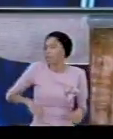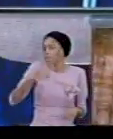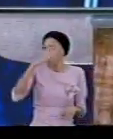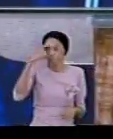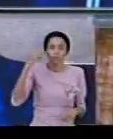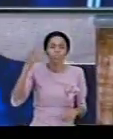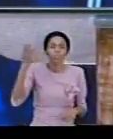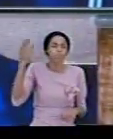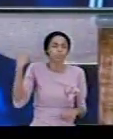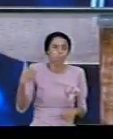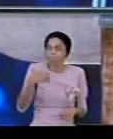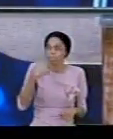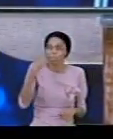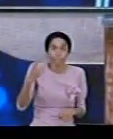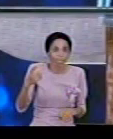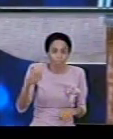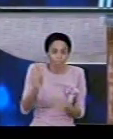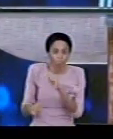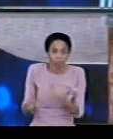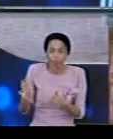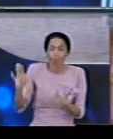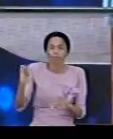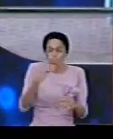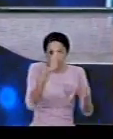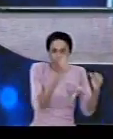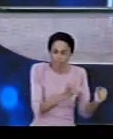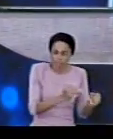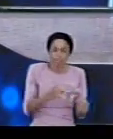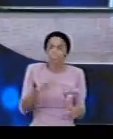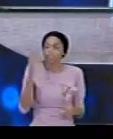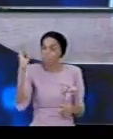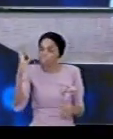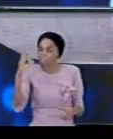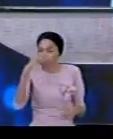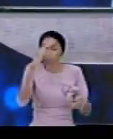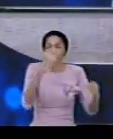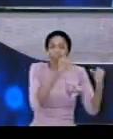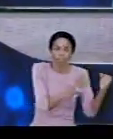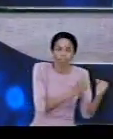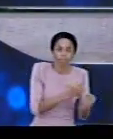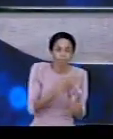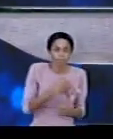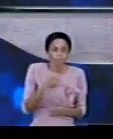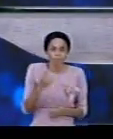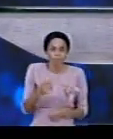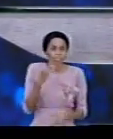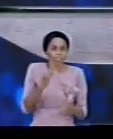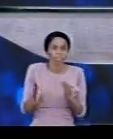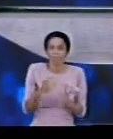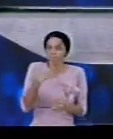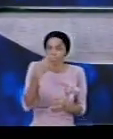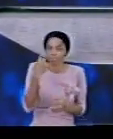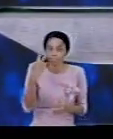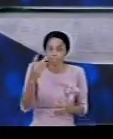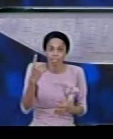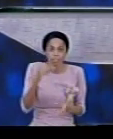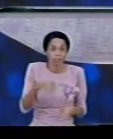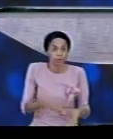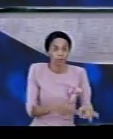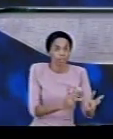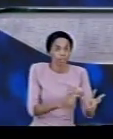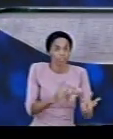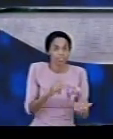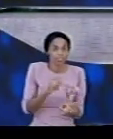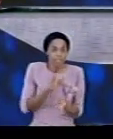people by faith, by faith. If you saw the way they treated Christ, you will